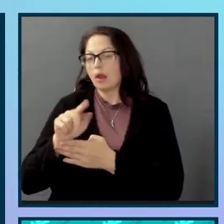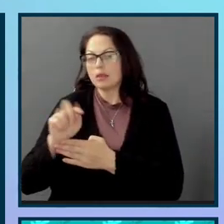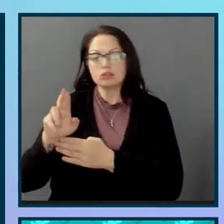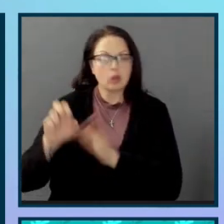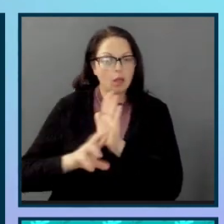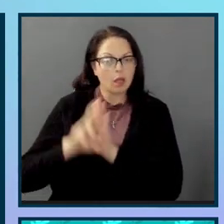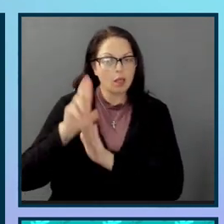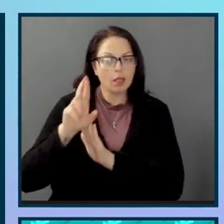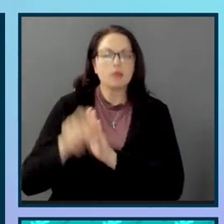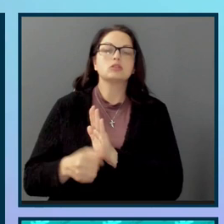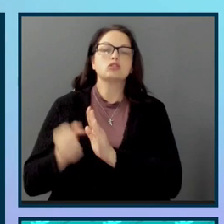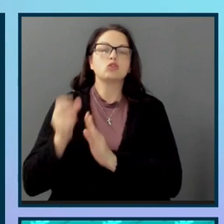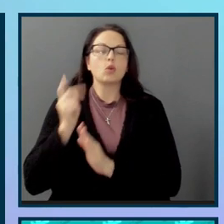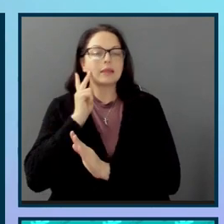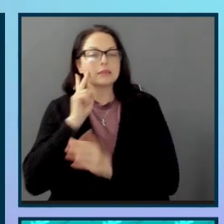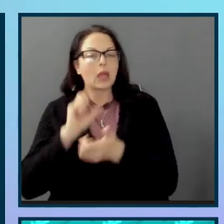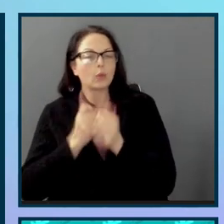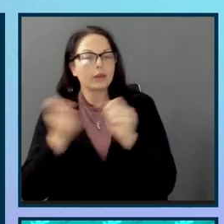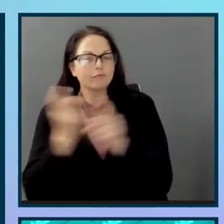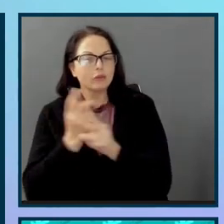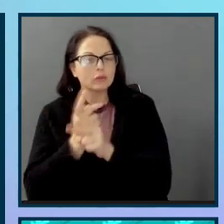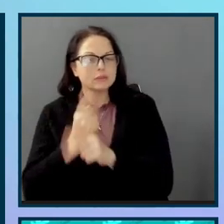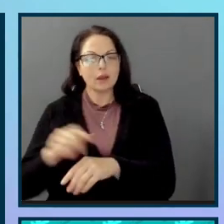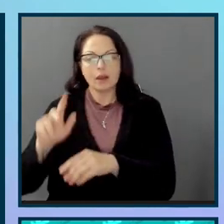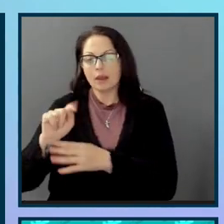can navigate this menu. I'm pressing